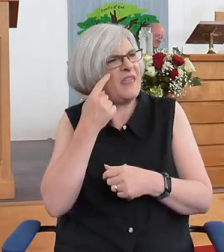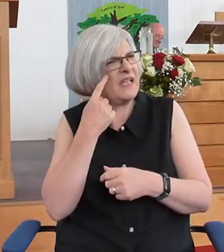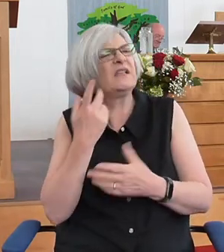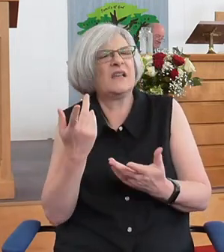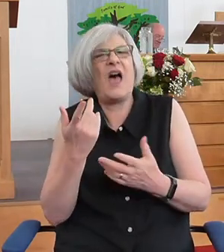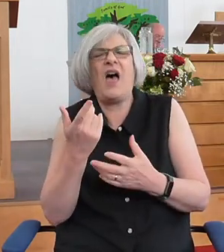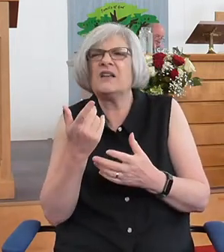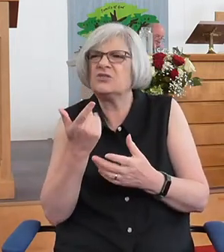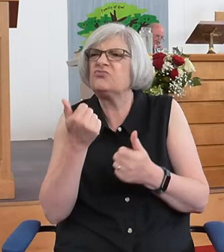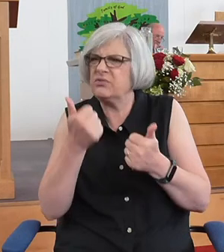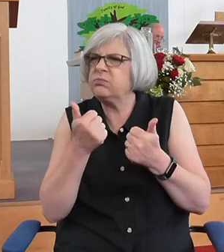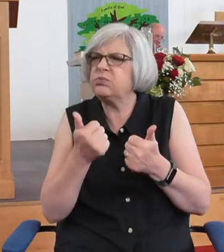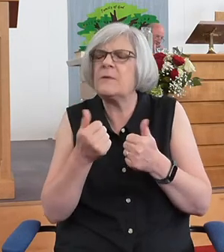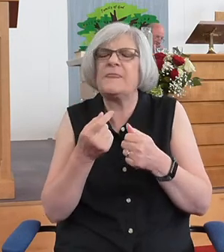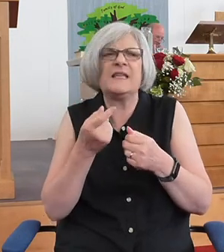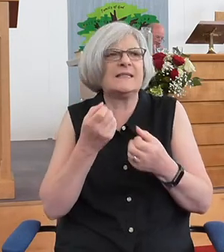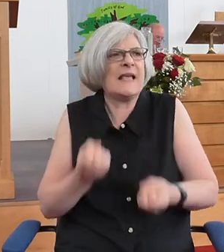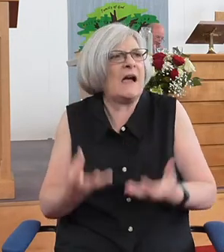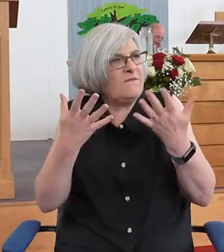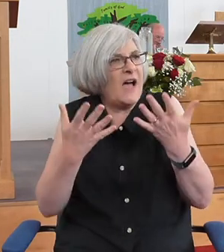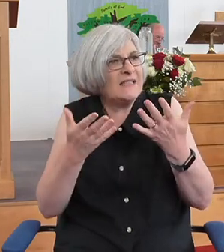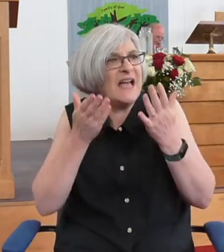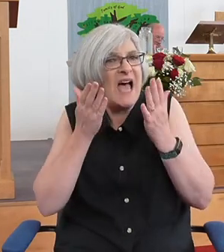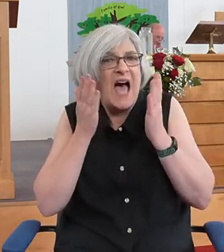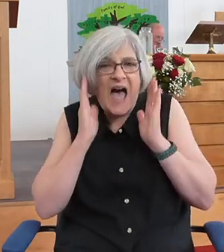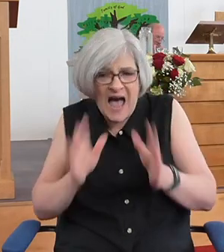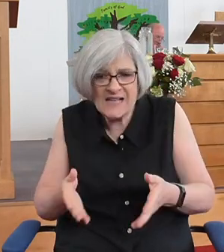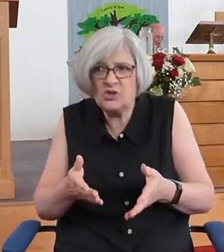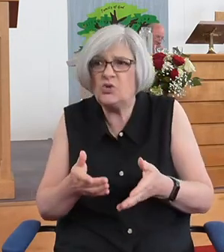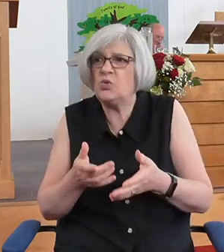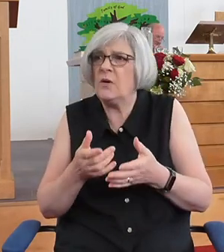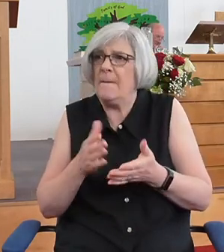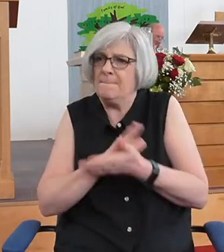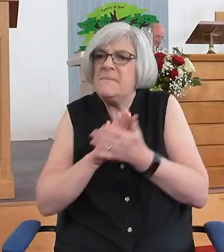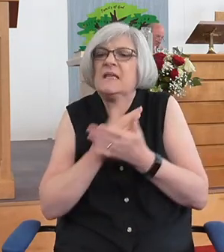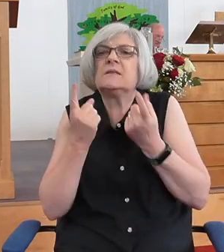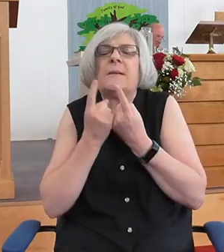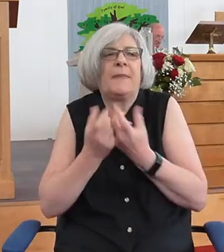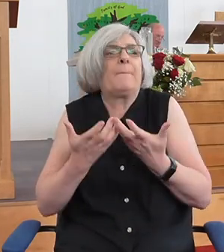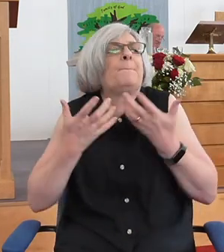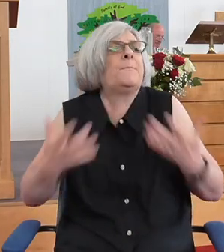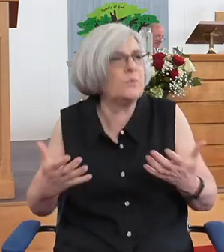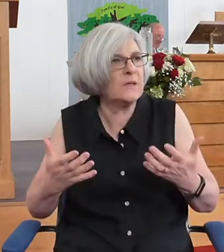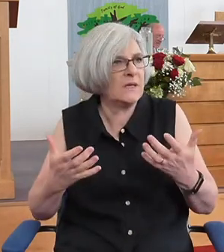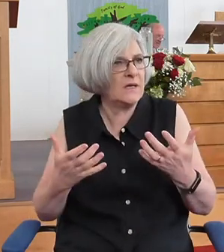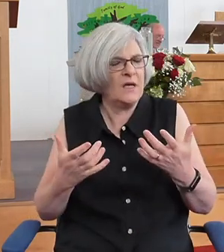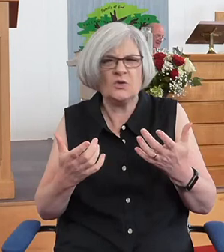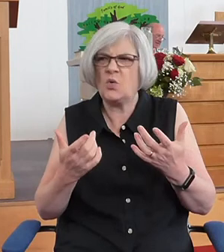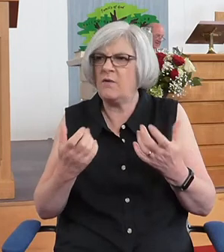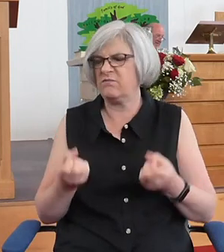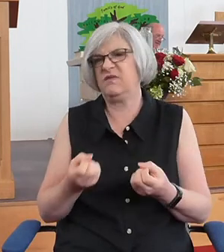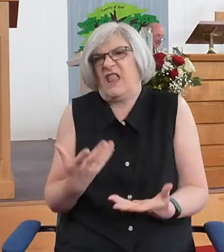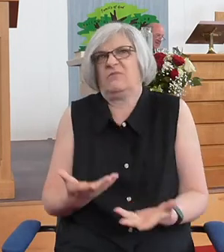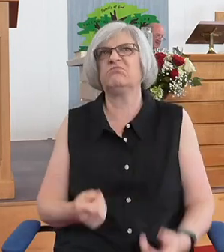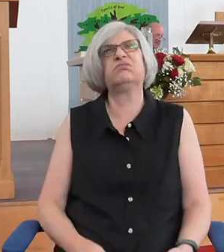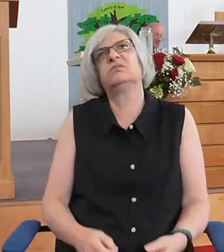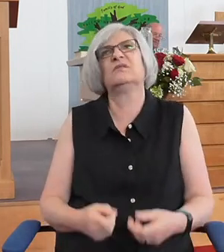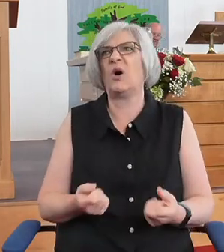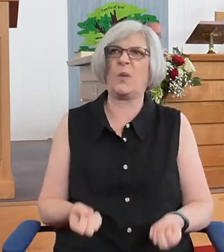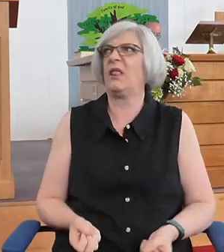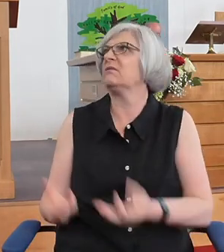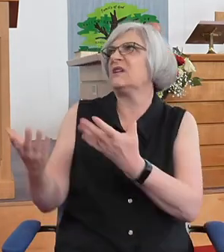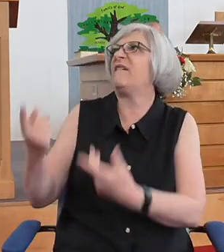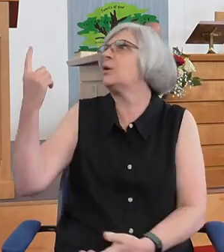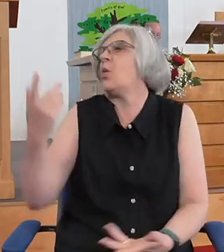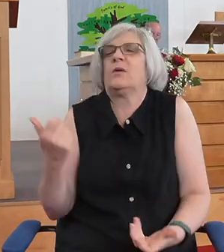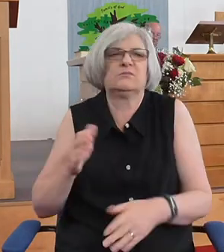us something. If we just don't see it, have no involvement with it, whatever we give to God doesn't cost us anything, it